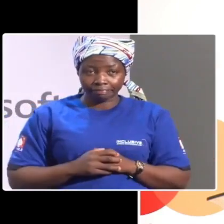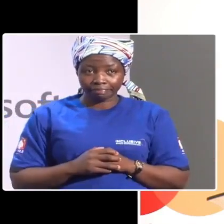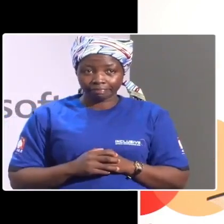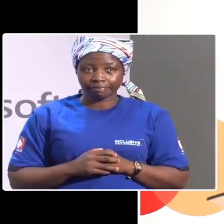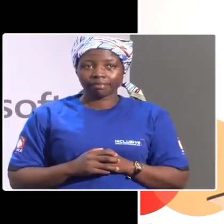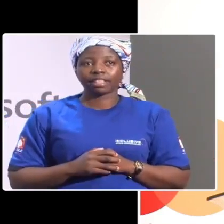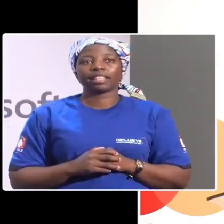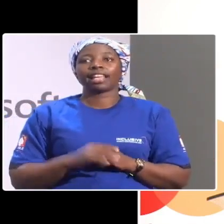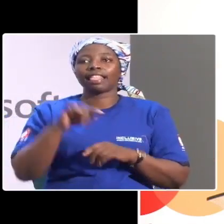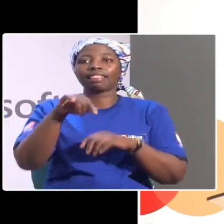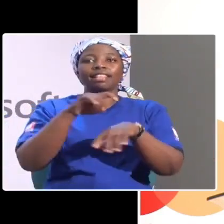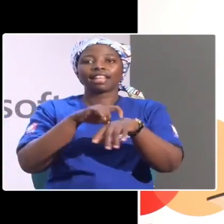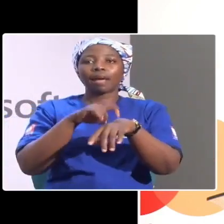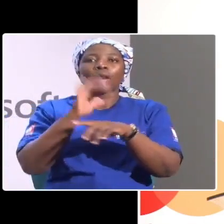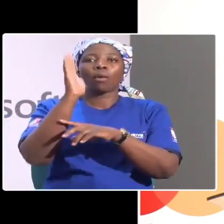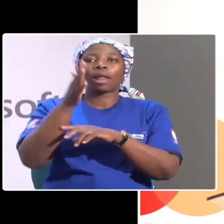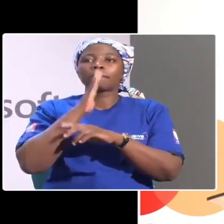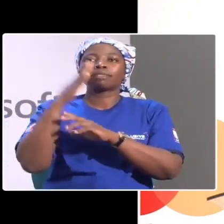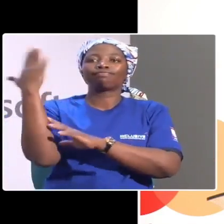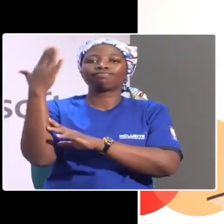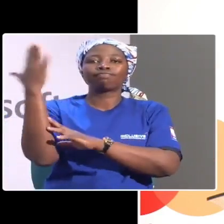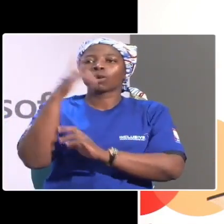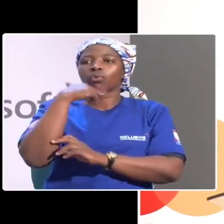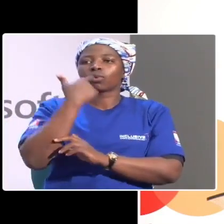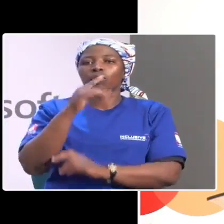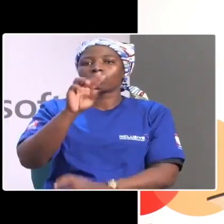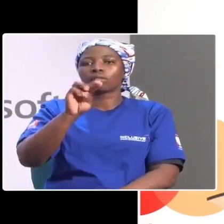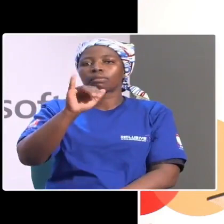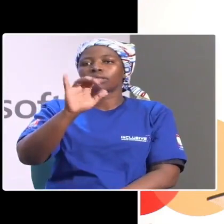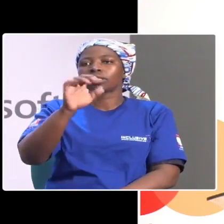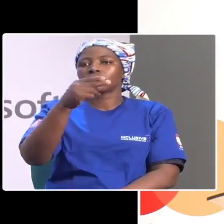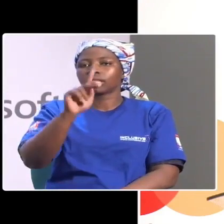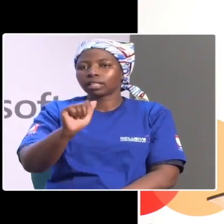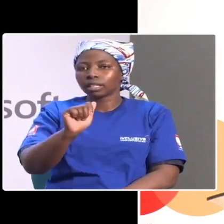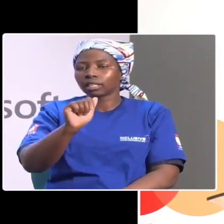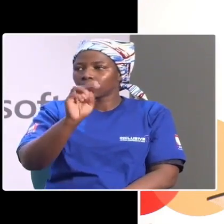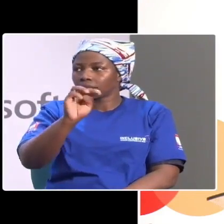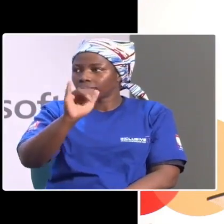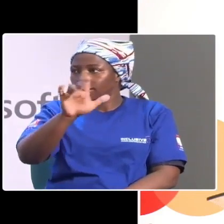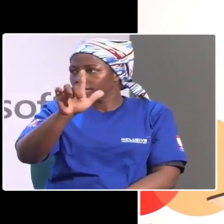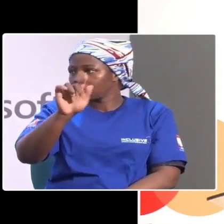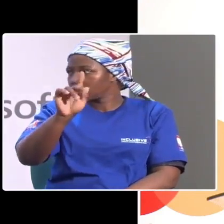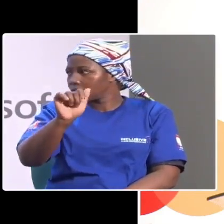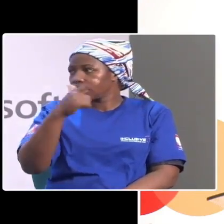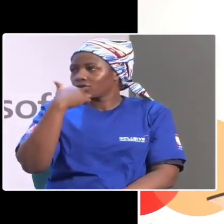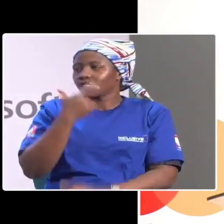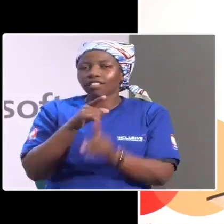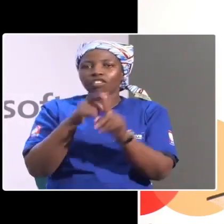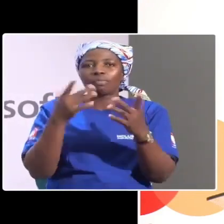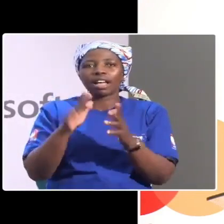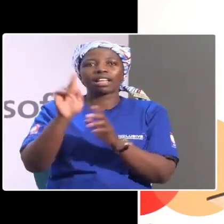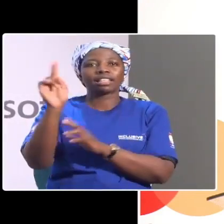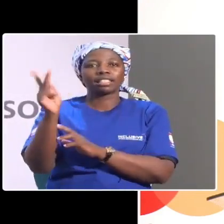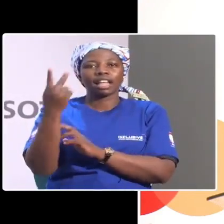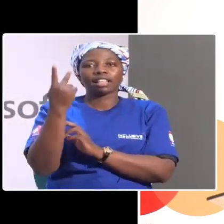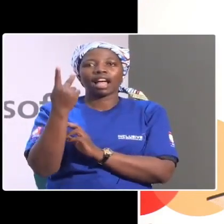this panel will be moderated by Mika Rachonyo. Mika Rachonyo is from the Kenya Bureau